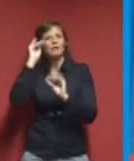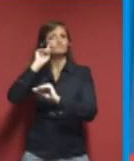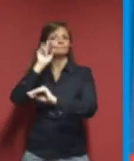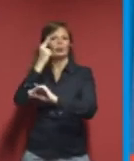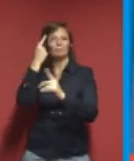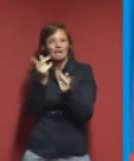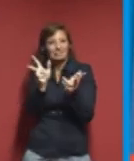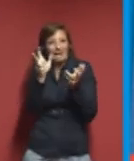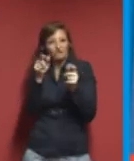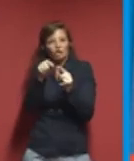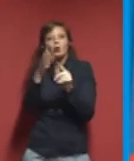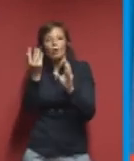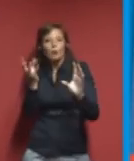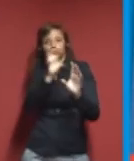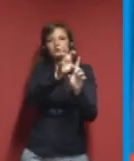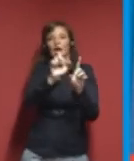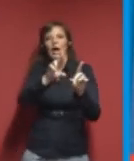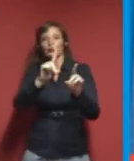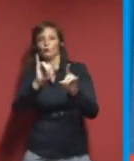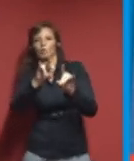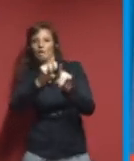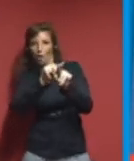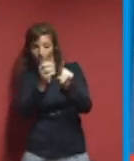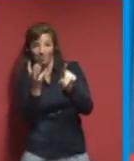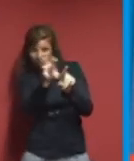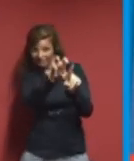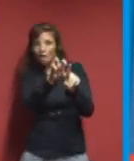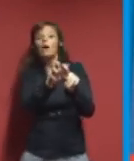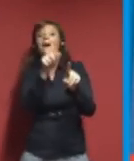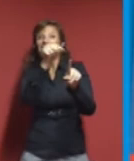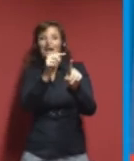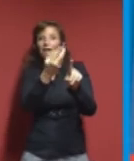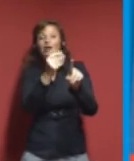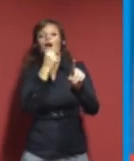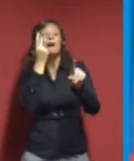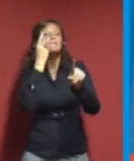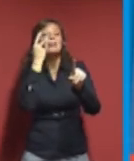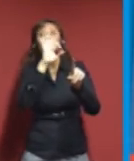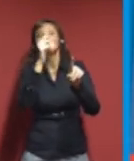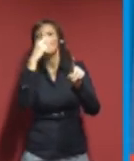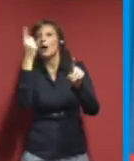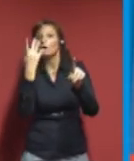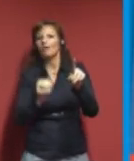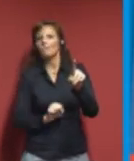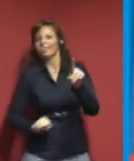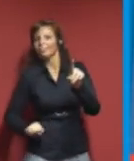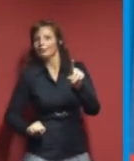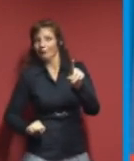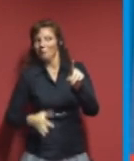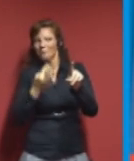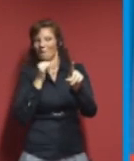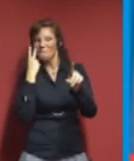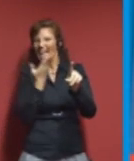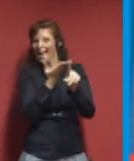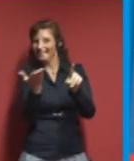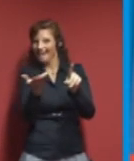detects methane gas, and you can have it send an alarm or fire Nerf guns at the perpetrator. So take a look at some of